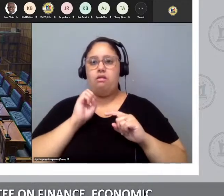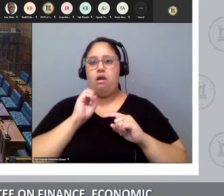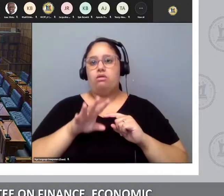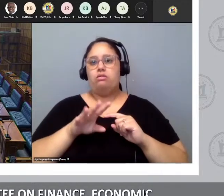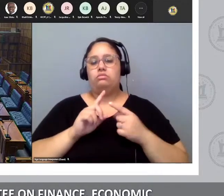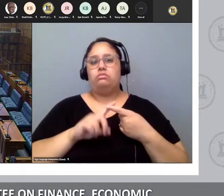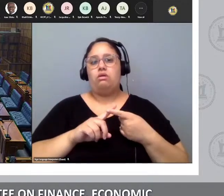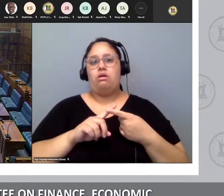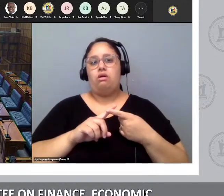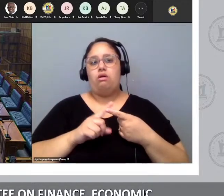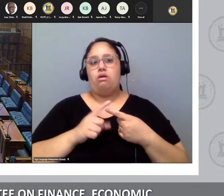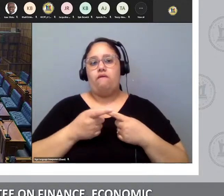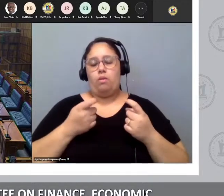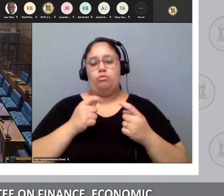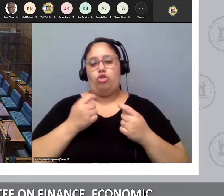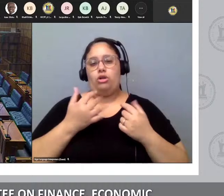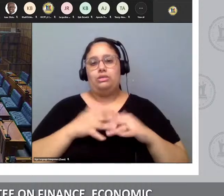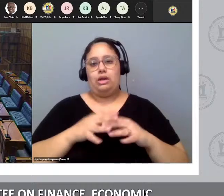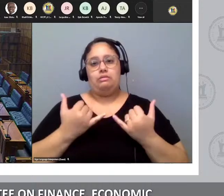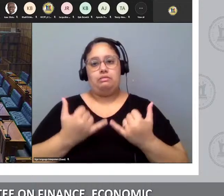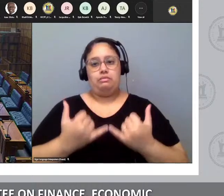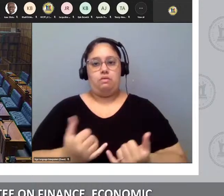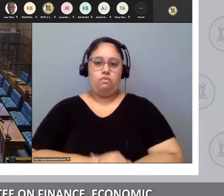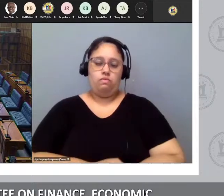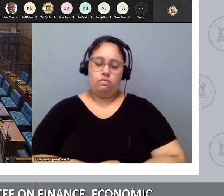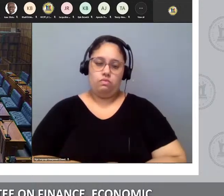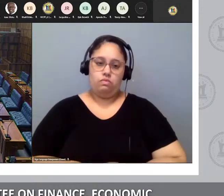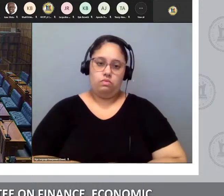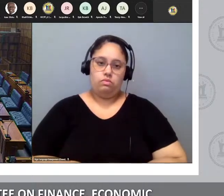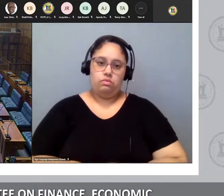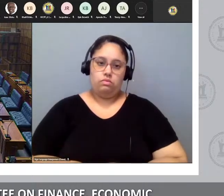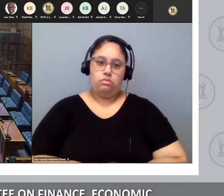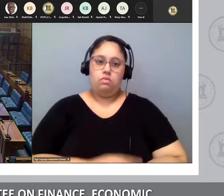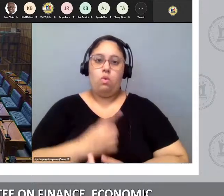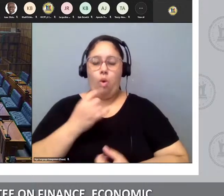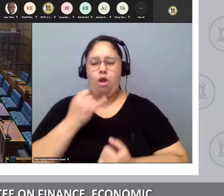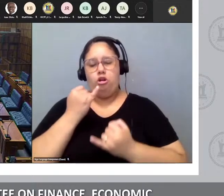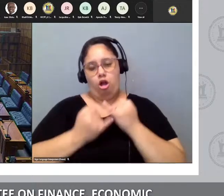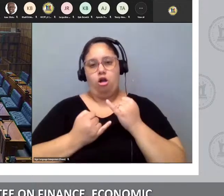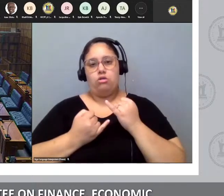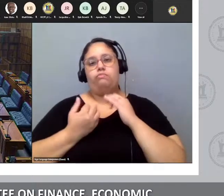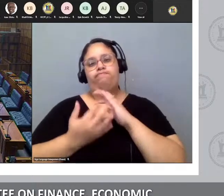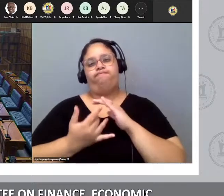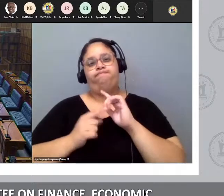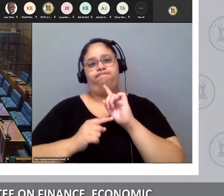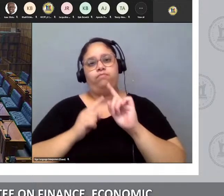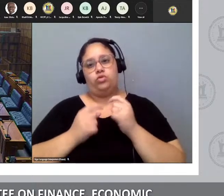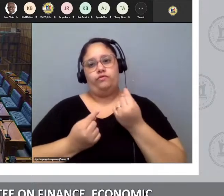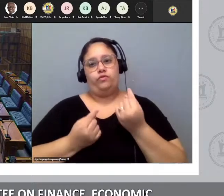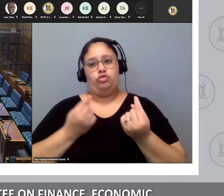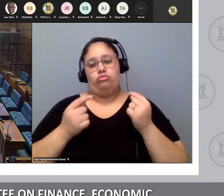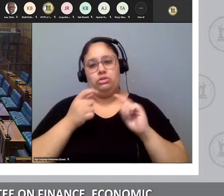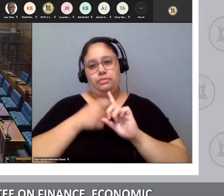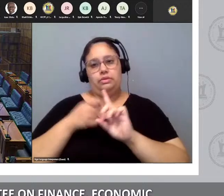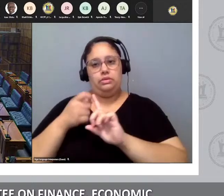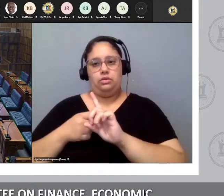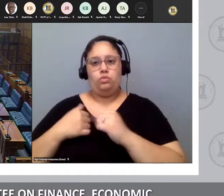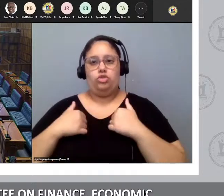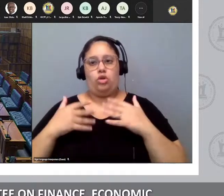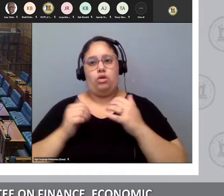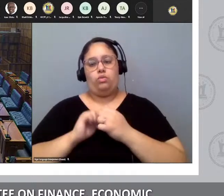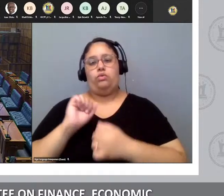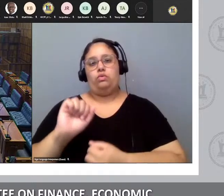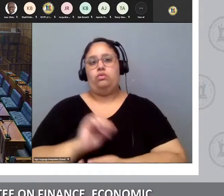answer from transet in this meeting okay let's do one last burning question for each person uh we'll start